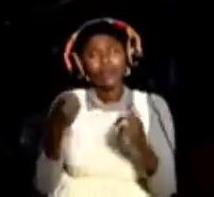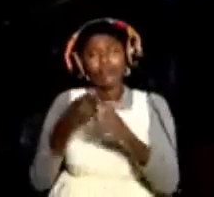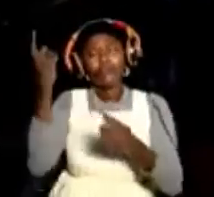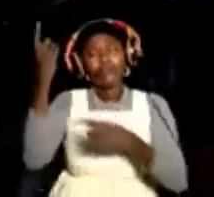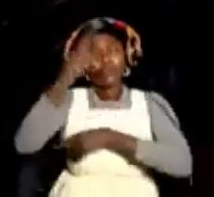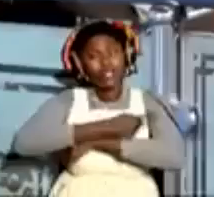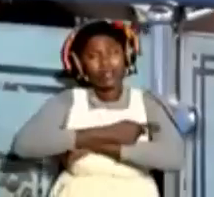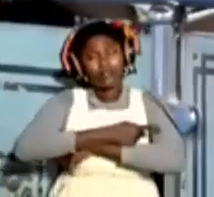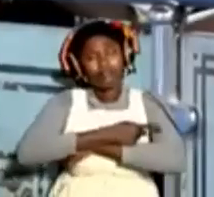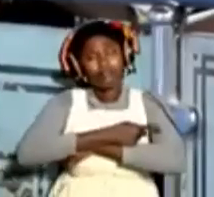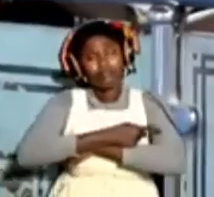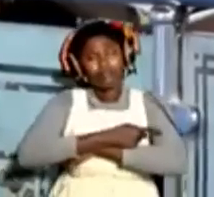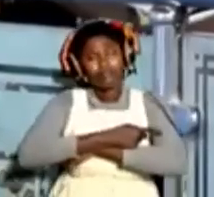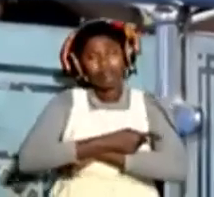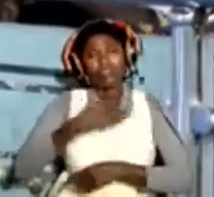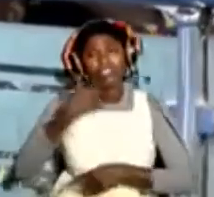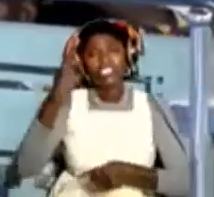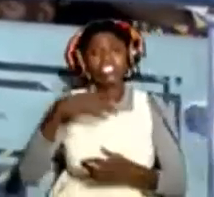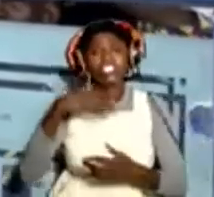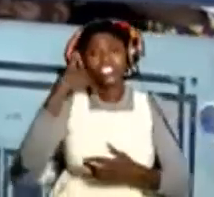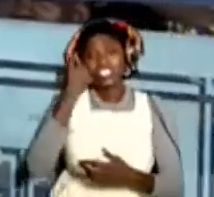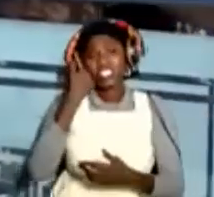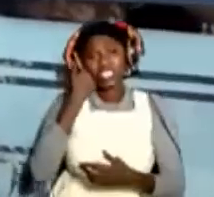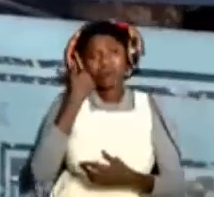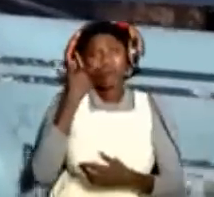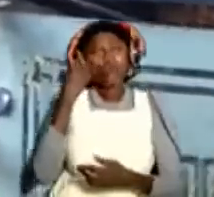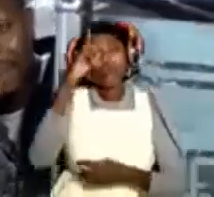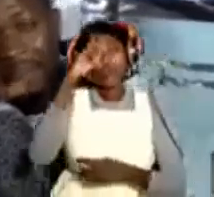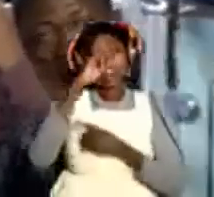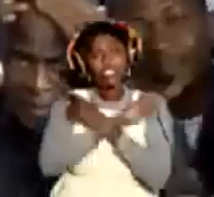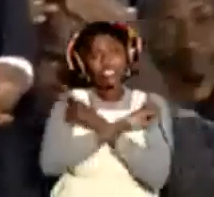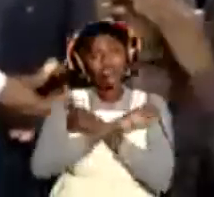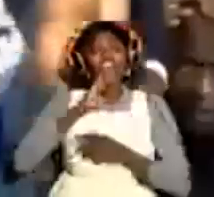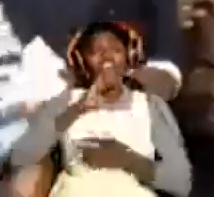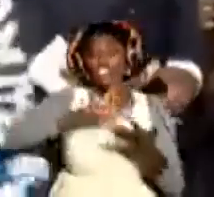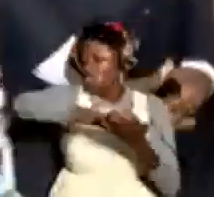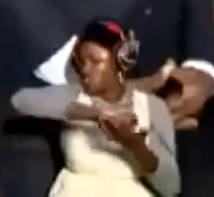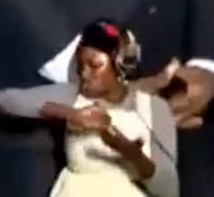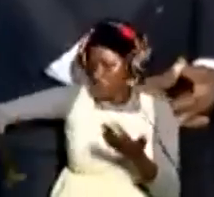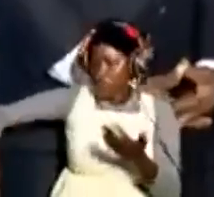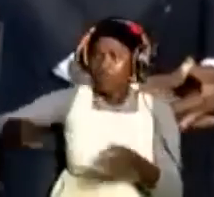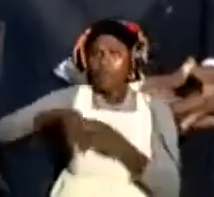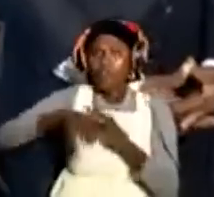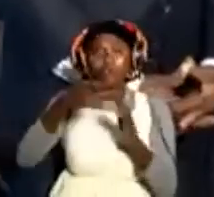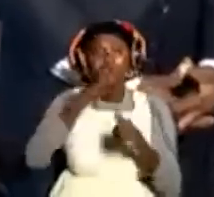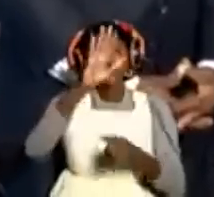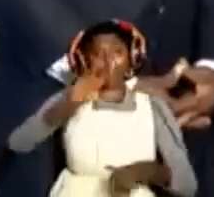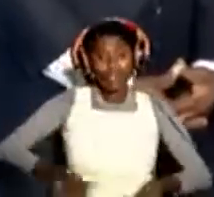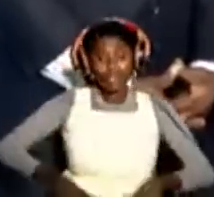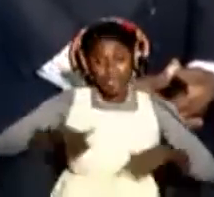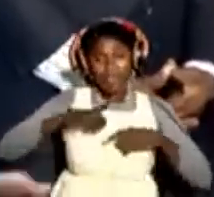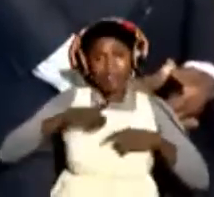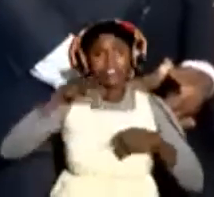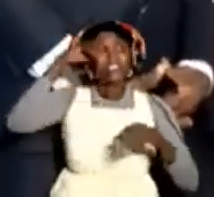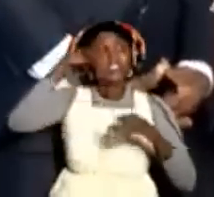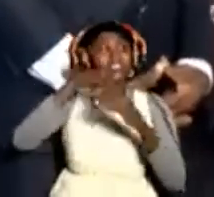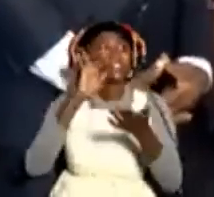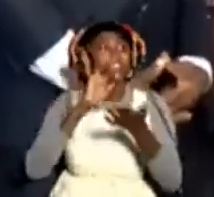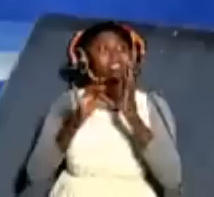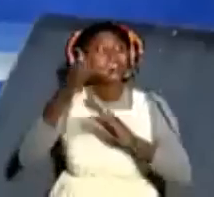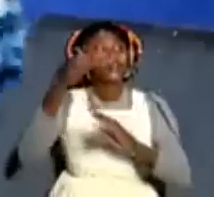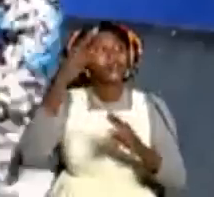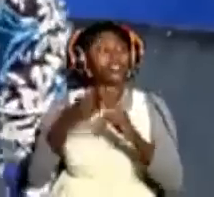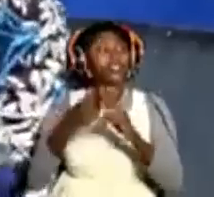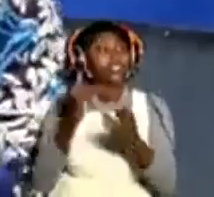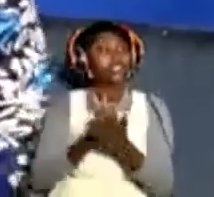From today, the reproach of Egypt is rolled away from your life. In the name